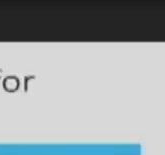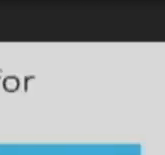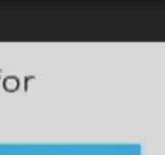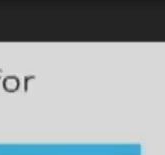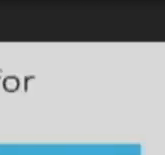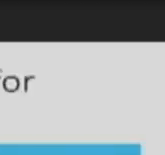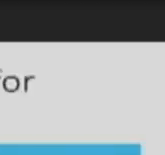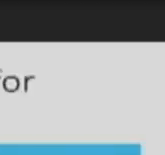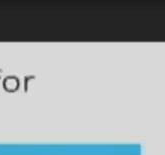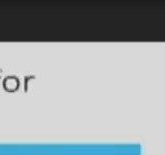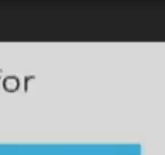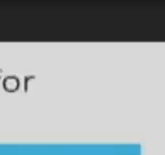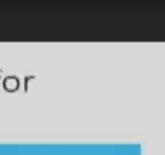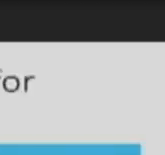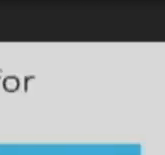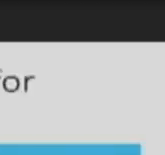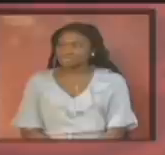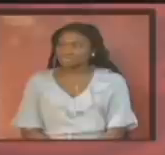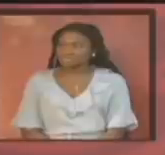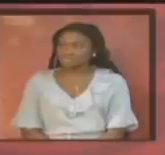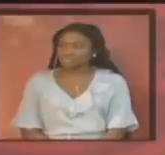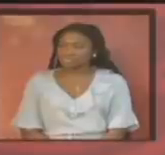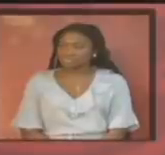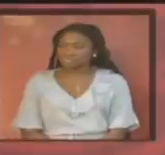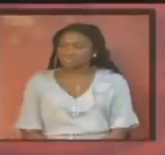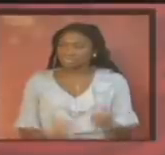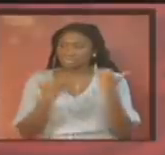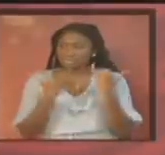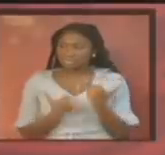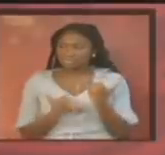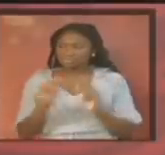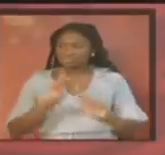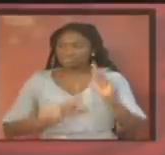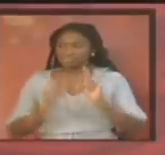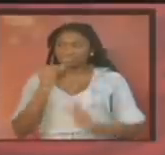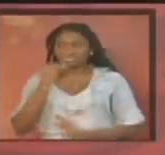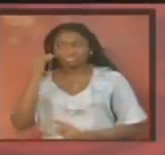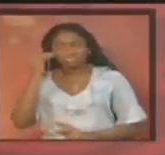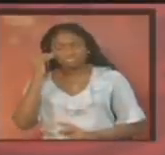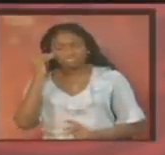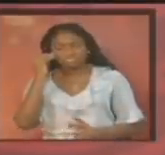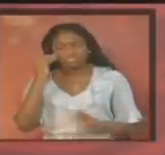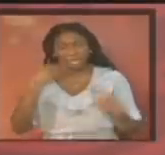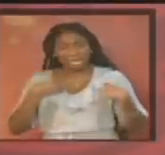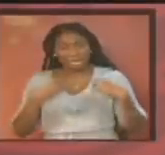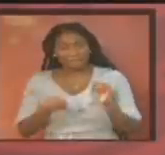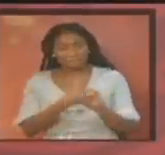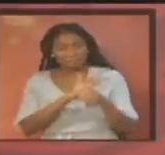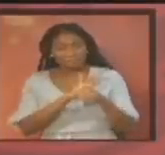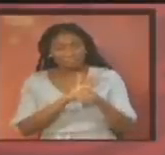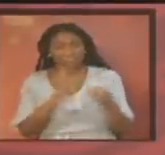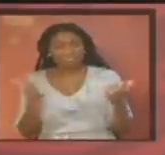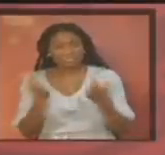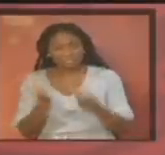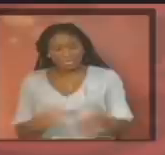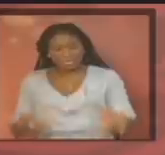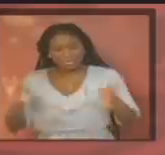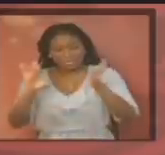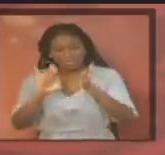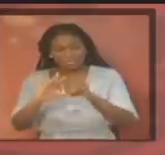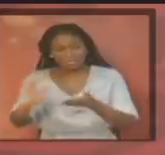And the last thing I want to talk about today for the COVID-19 persons at home would be the issue of cleaning,